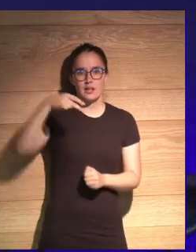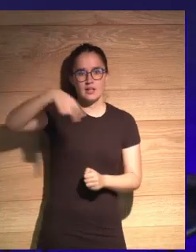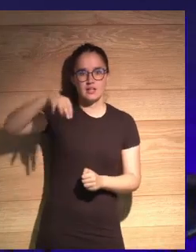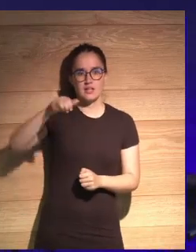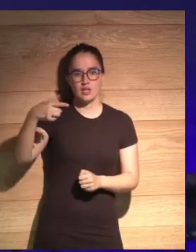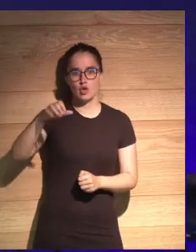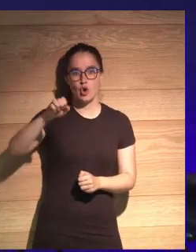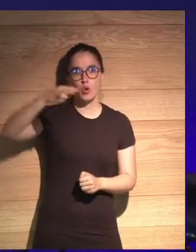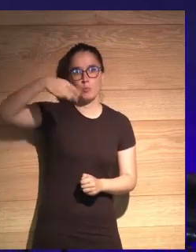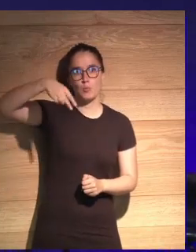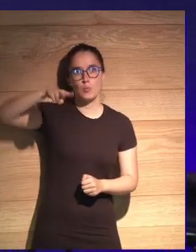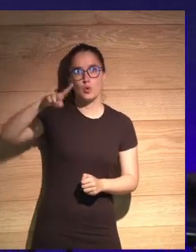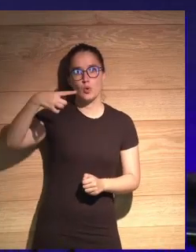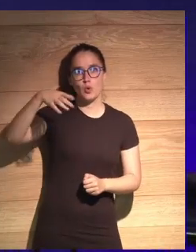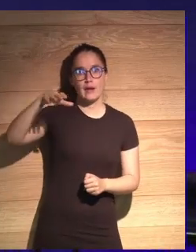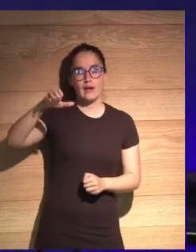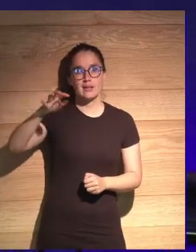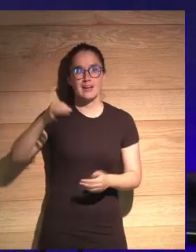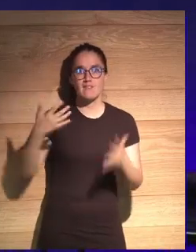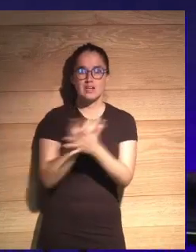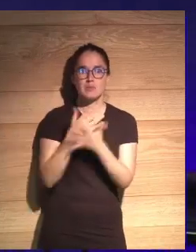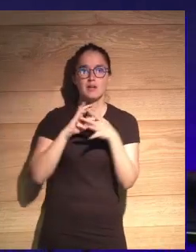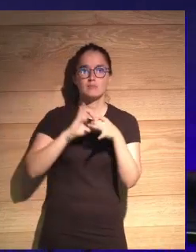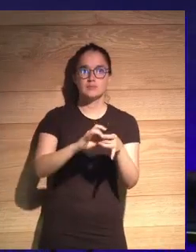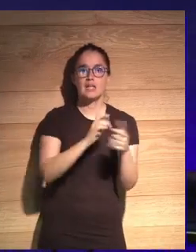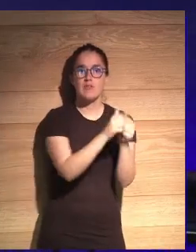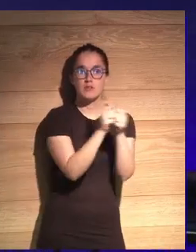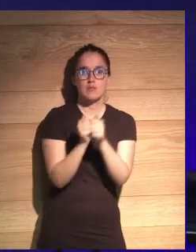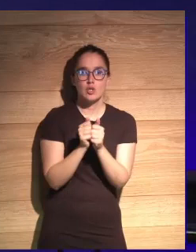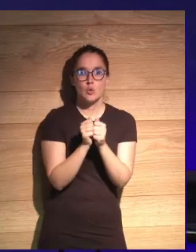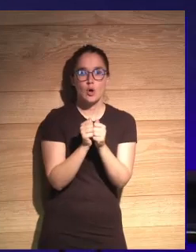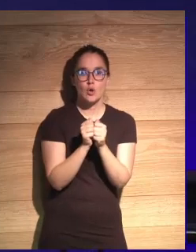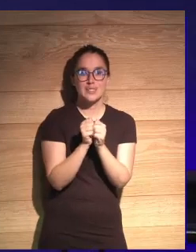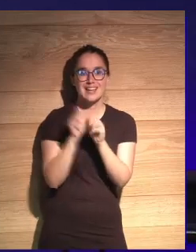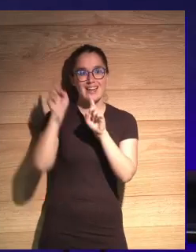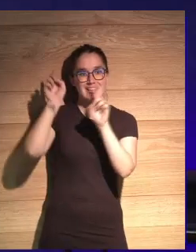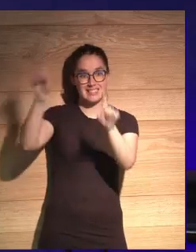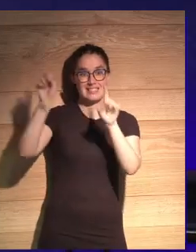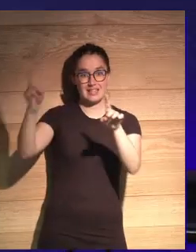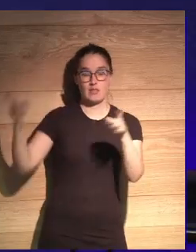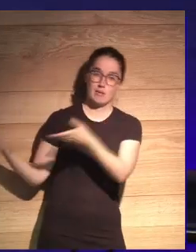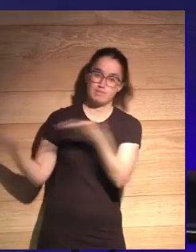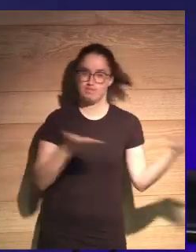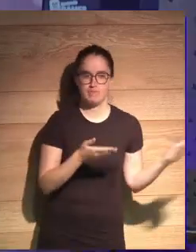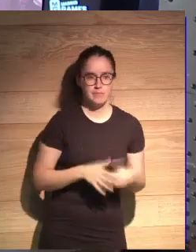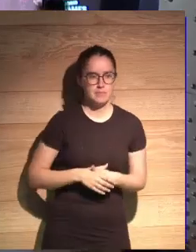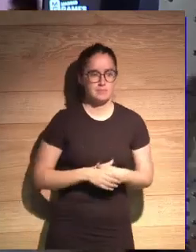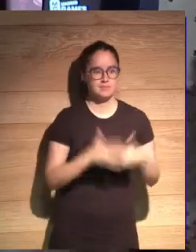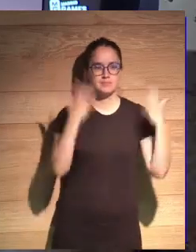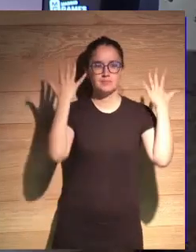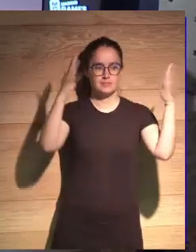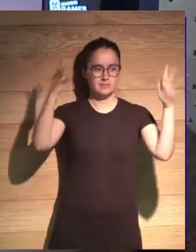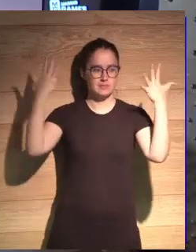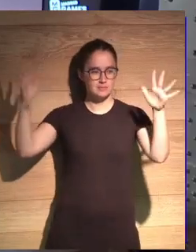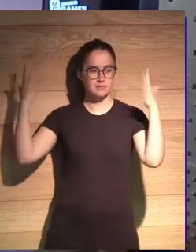tool to study history. His name is Íñigo Mugueta, and he will talk about the connection between video games and learning. The floor